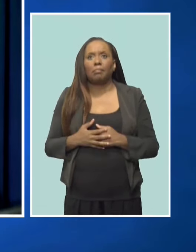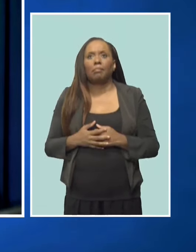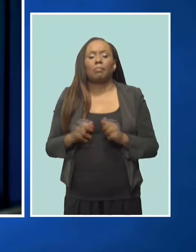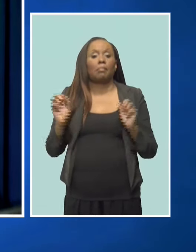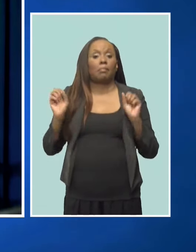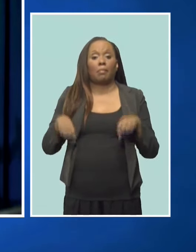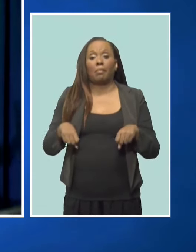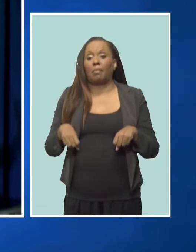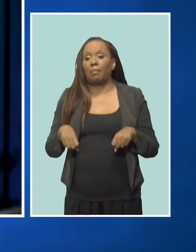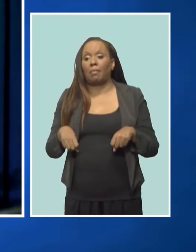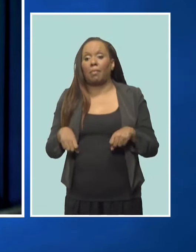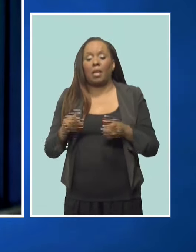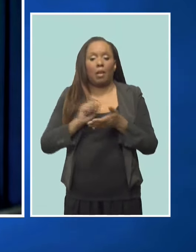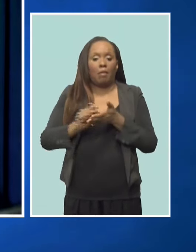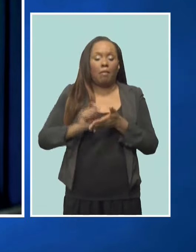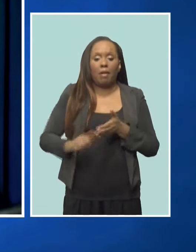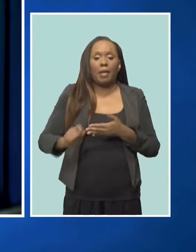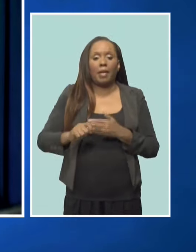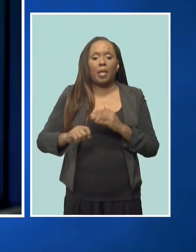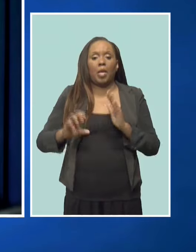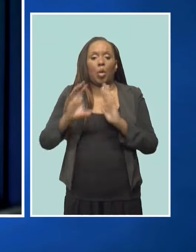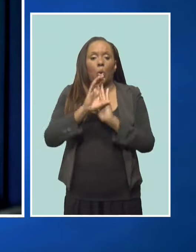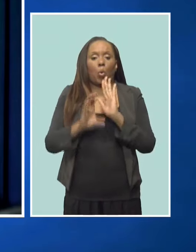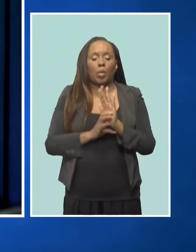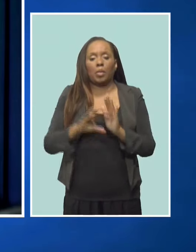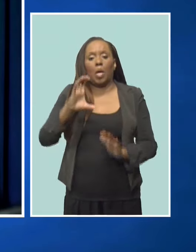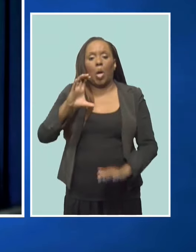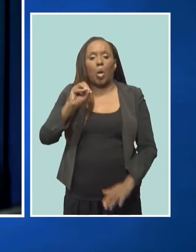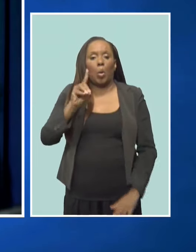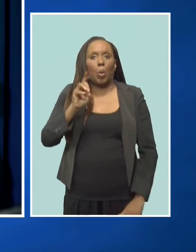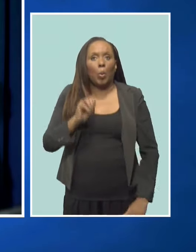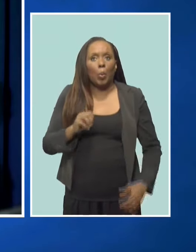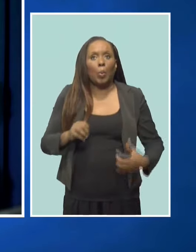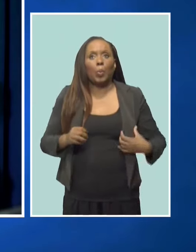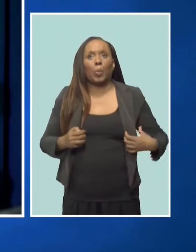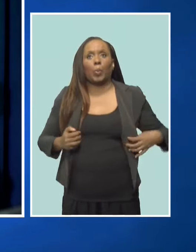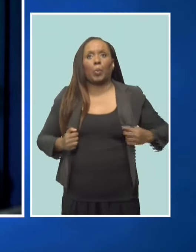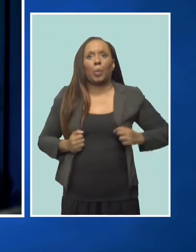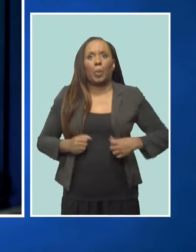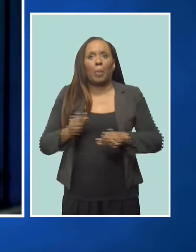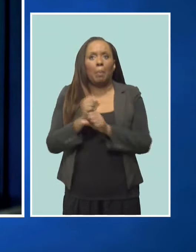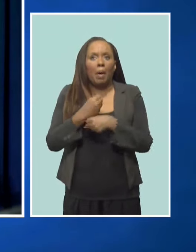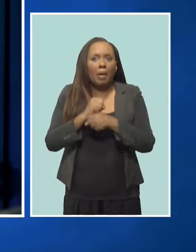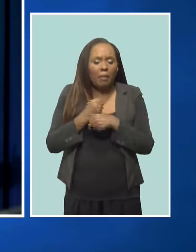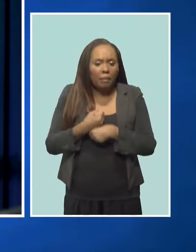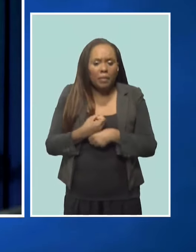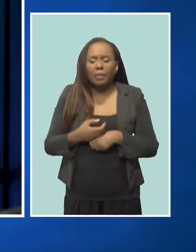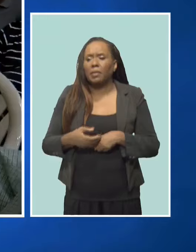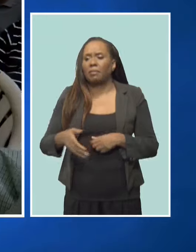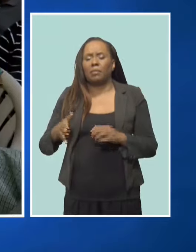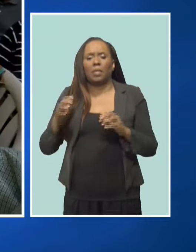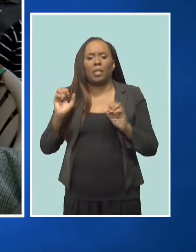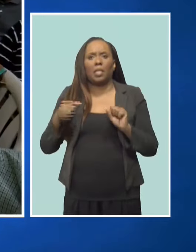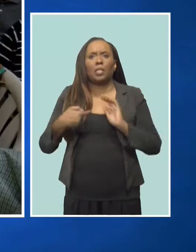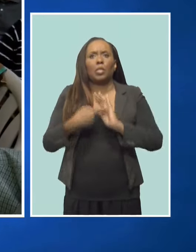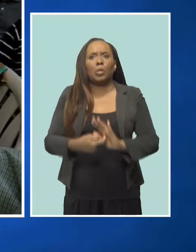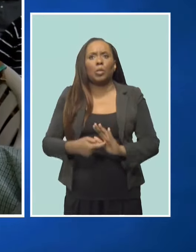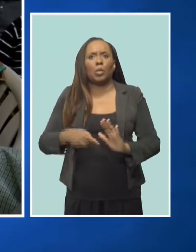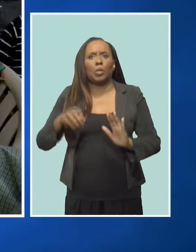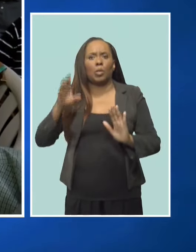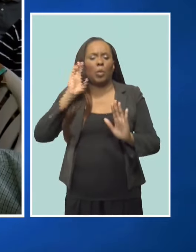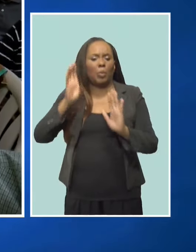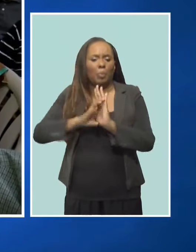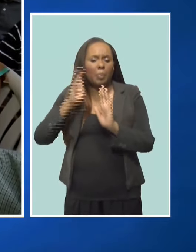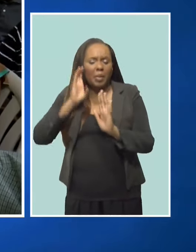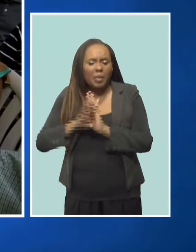code for those students who are into programming, craft, marketing, copy, generate realistic images. Meanwhile, Mr.